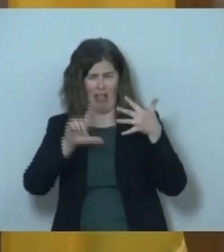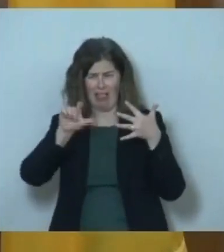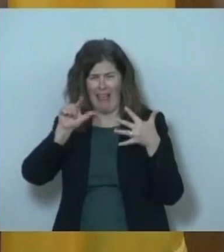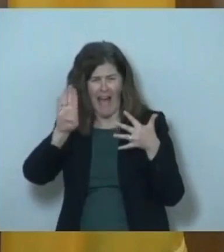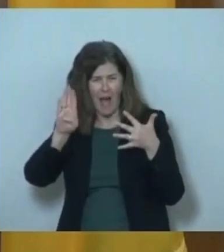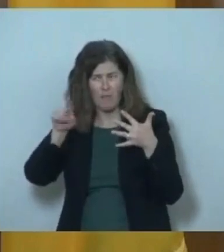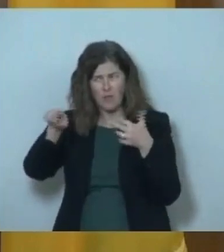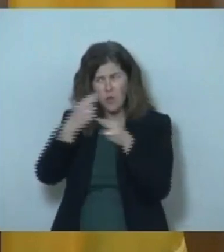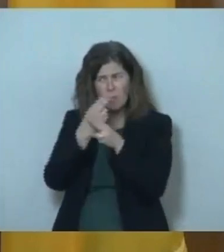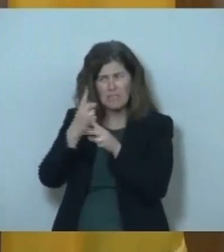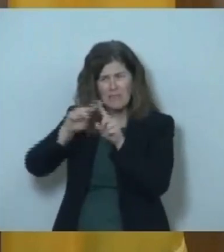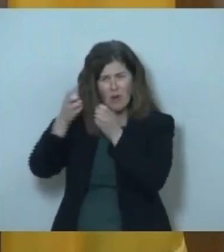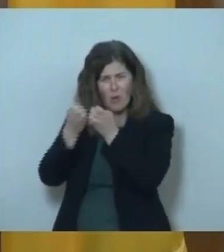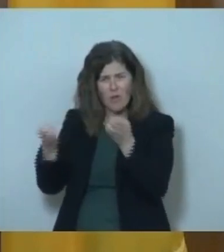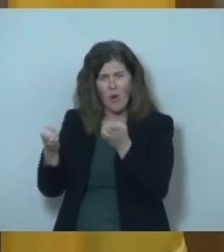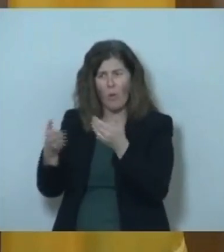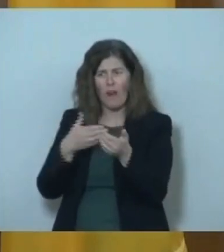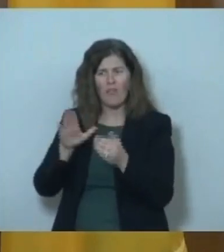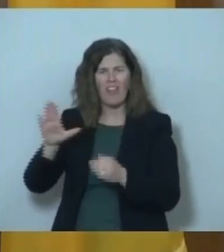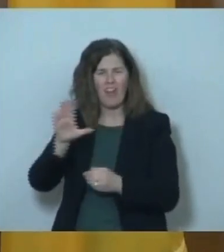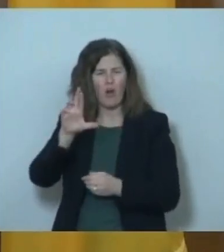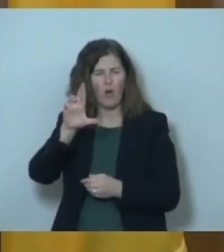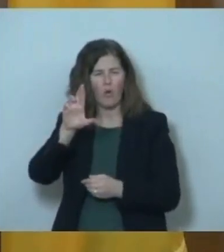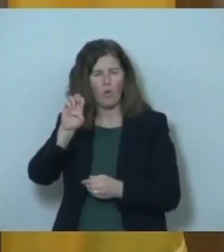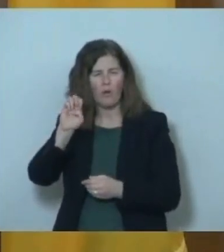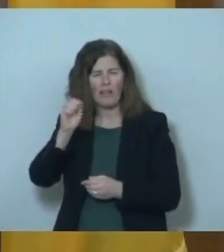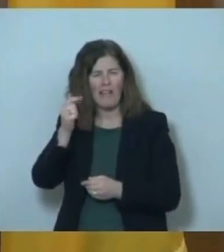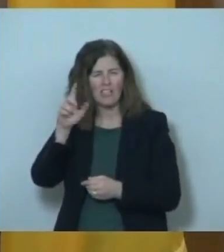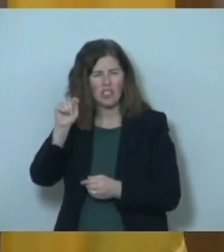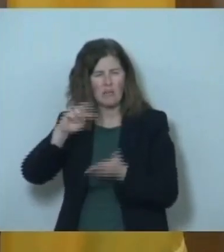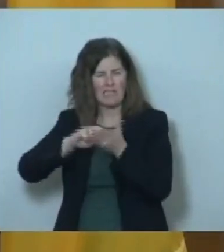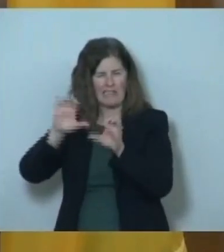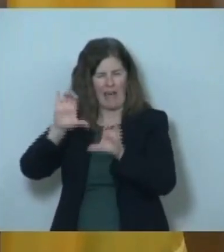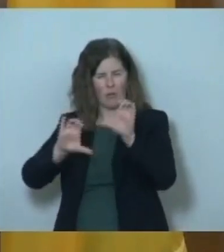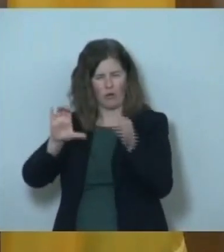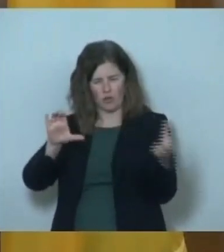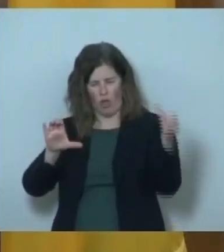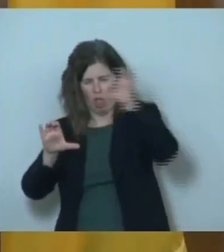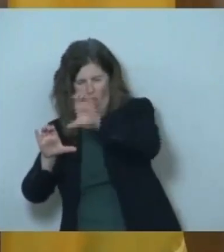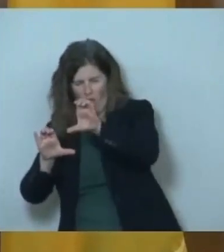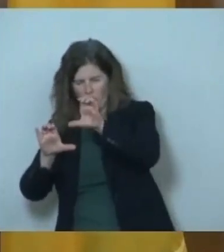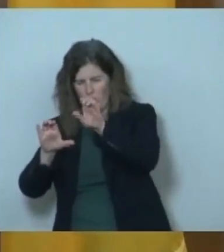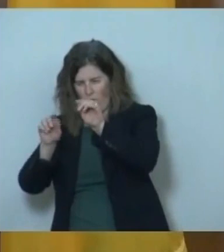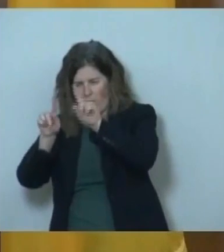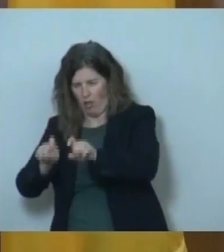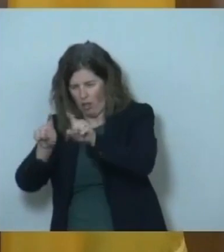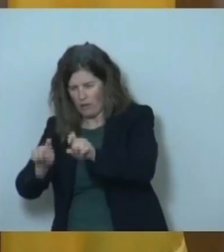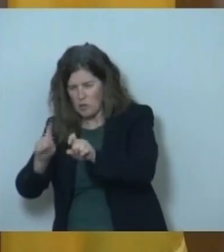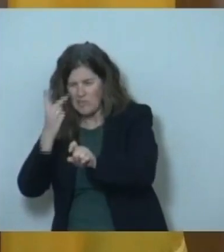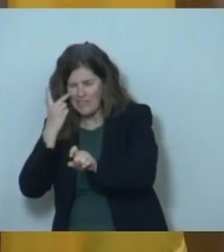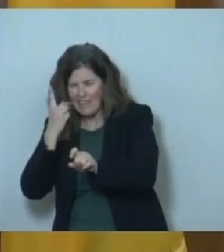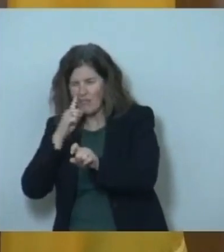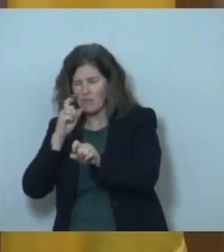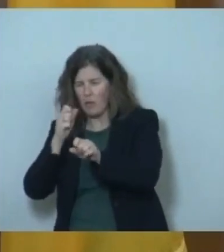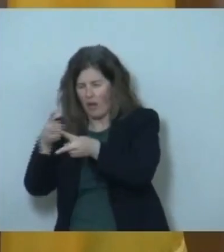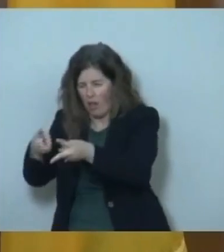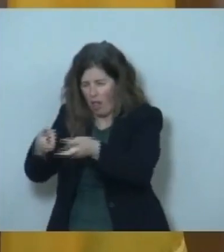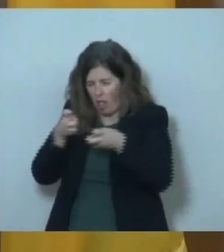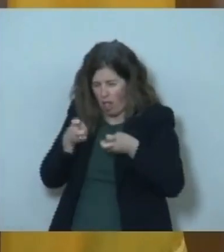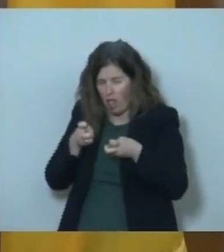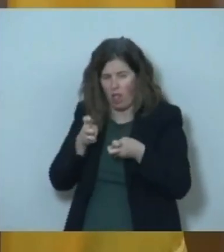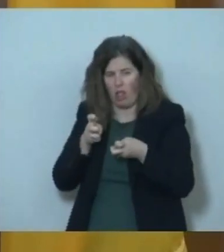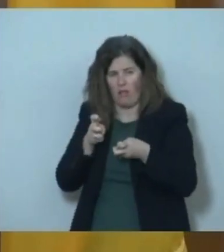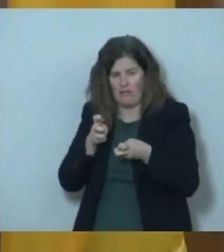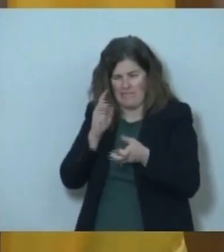it is, whatever the reagents are, right? So that's what you have to add in order to know whether or not you can pull the virus in